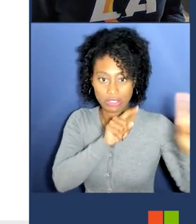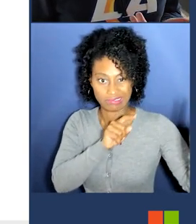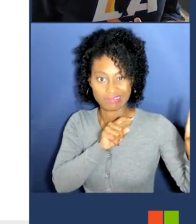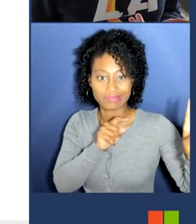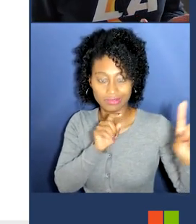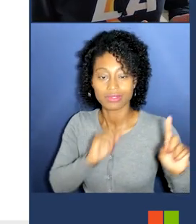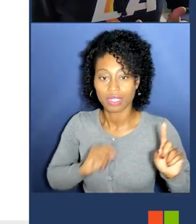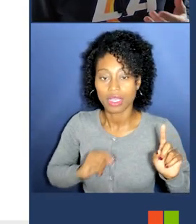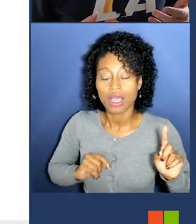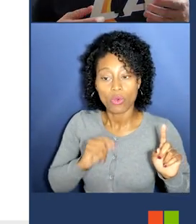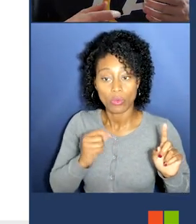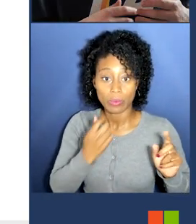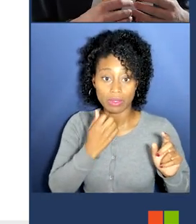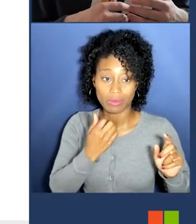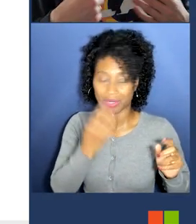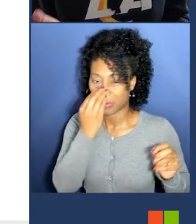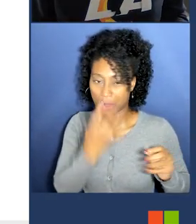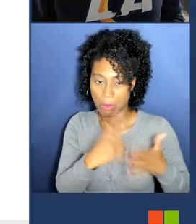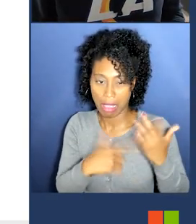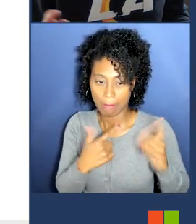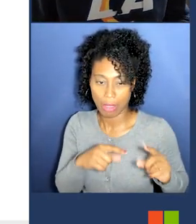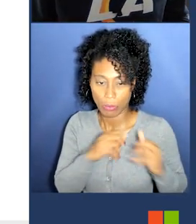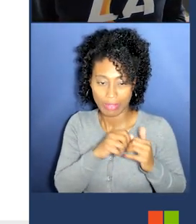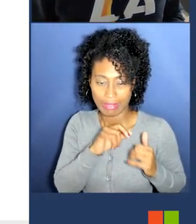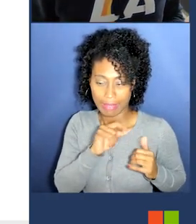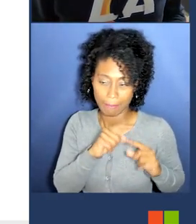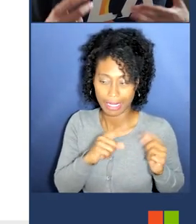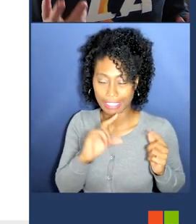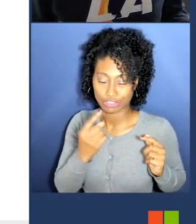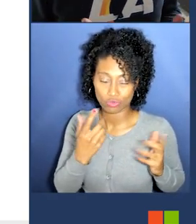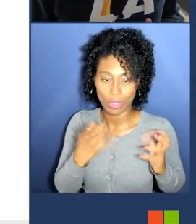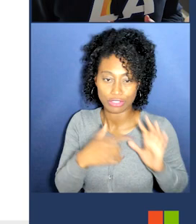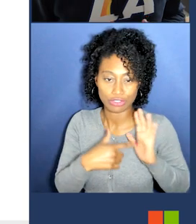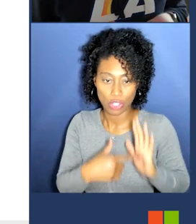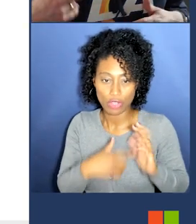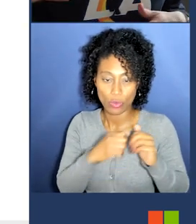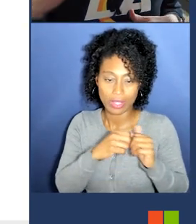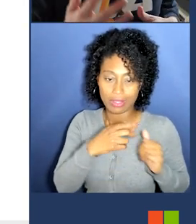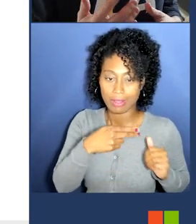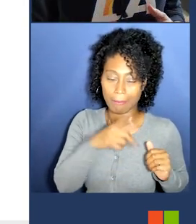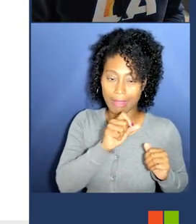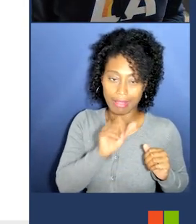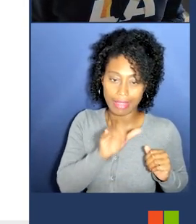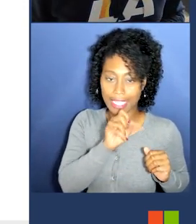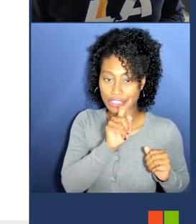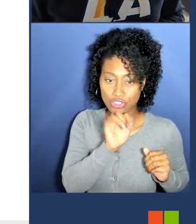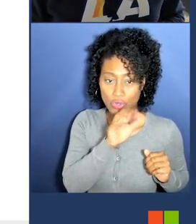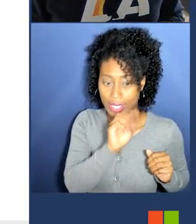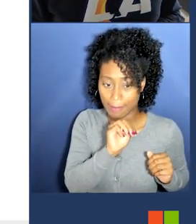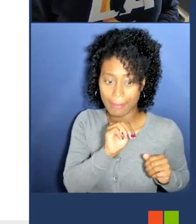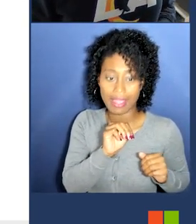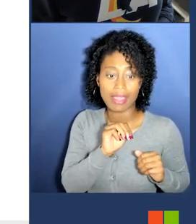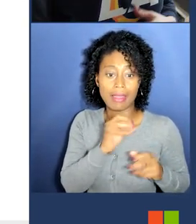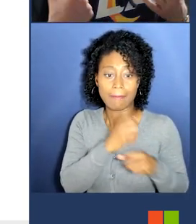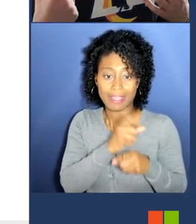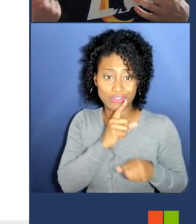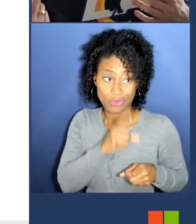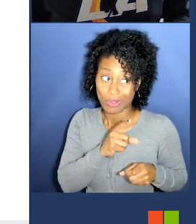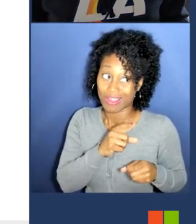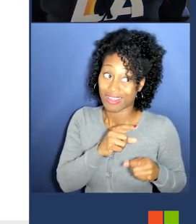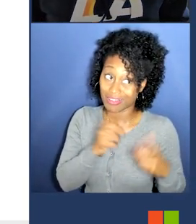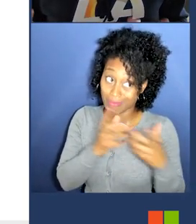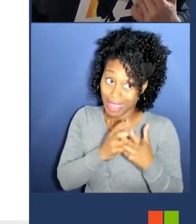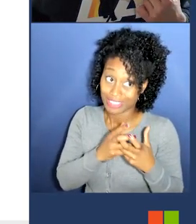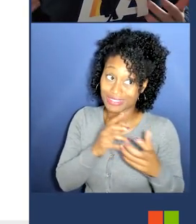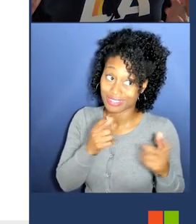what happens with it. I just want to tell everyone, tell PlayFab with the PlayStream event, hey, a match has happened, that's